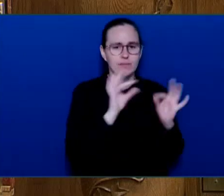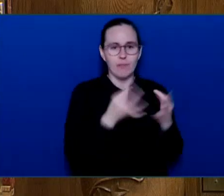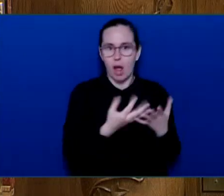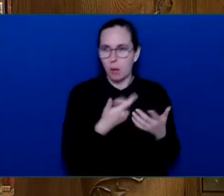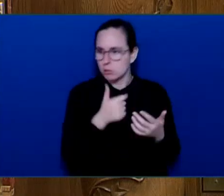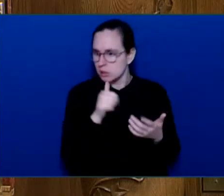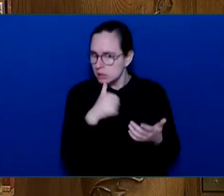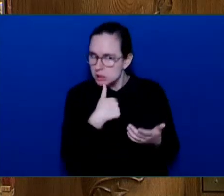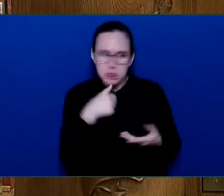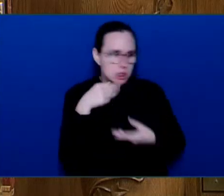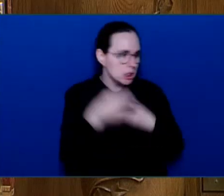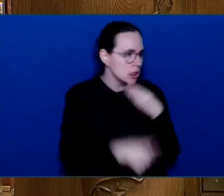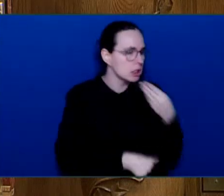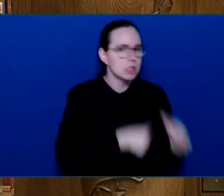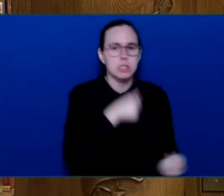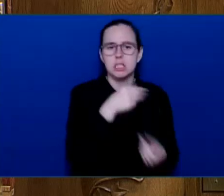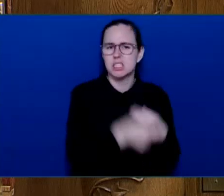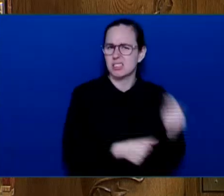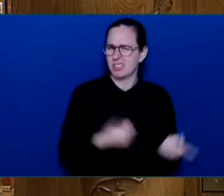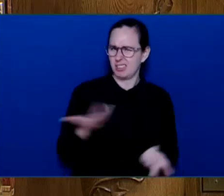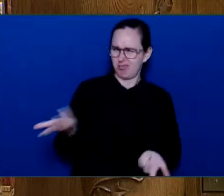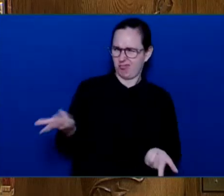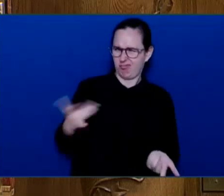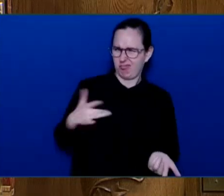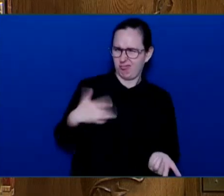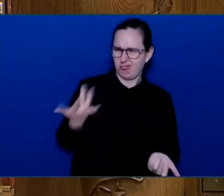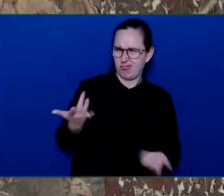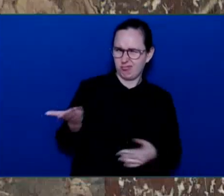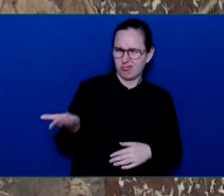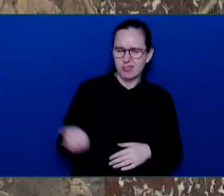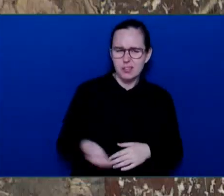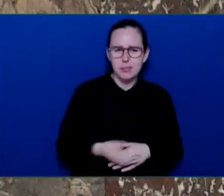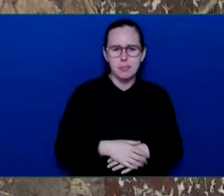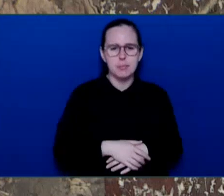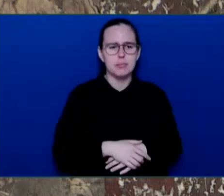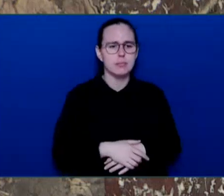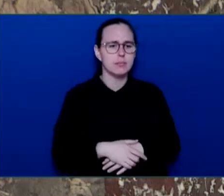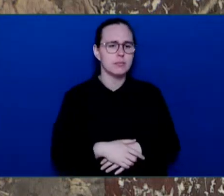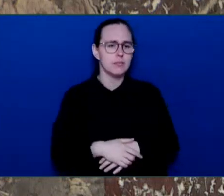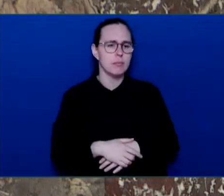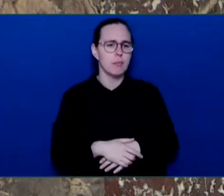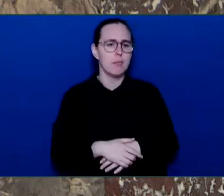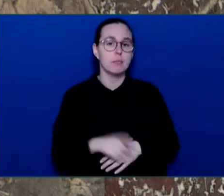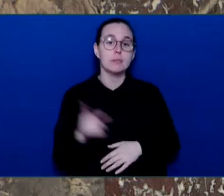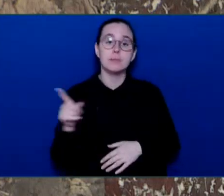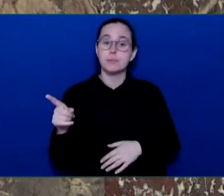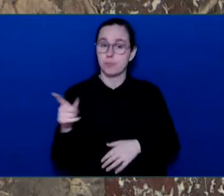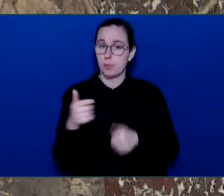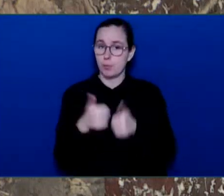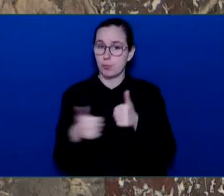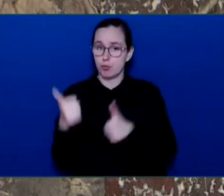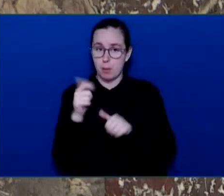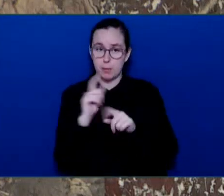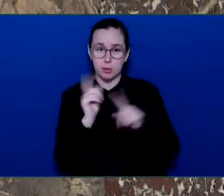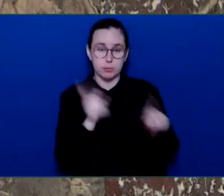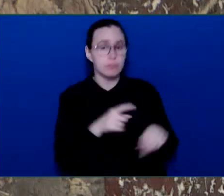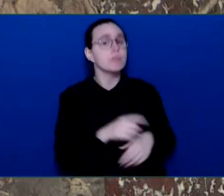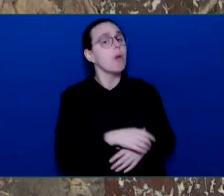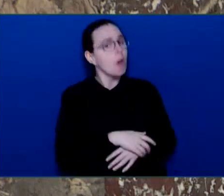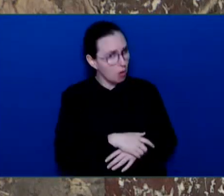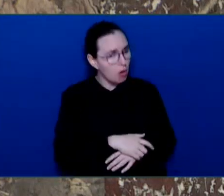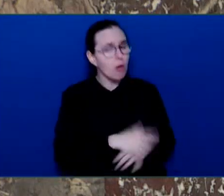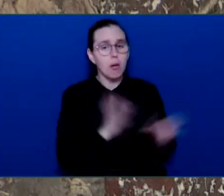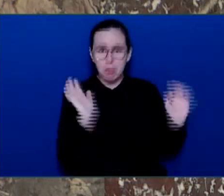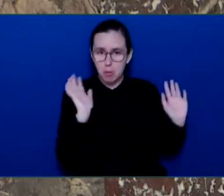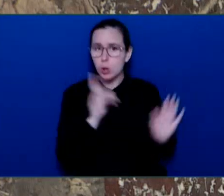Premier. Thank you, Honourable Speaker. Well, it's true. Our government has created an investment environment where we have a long line of